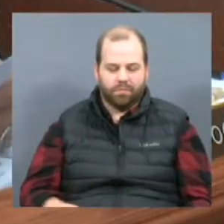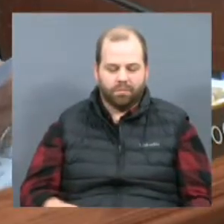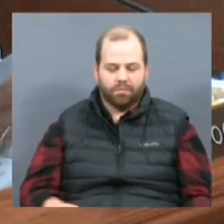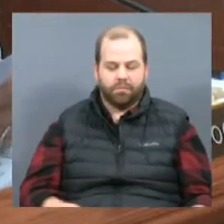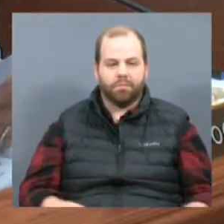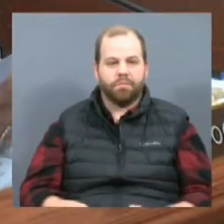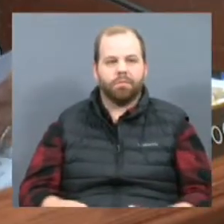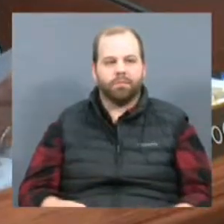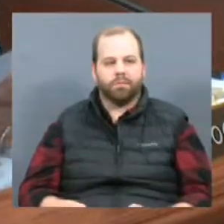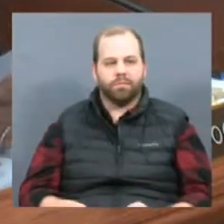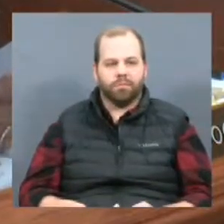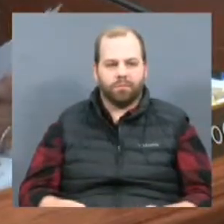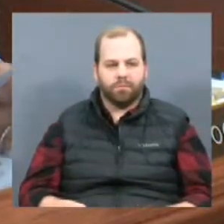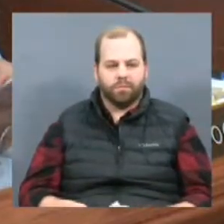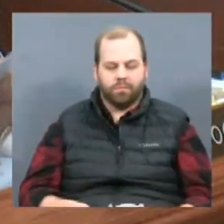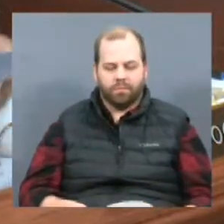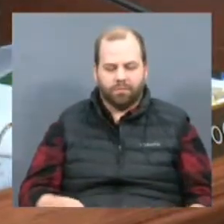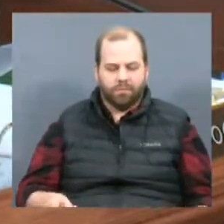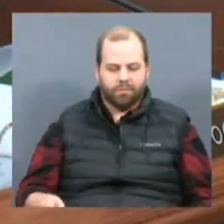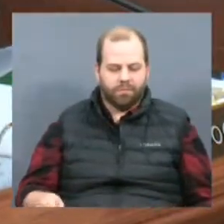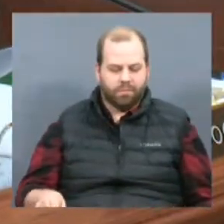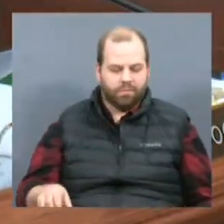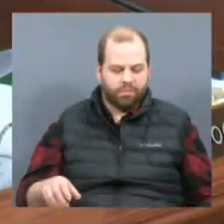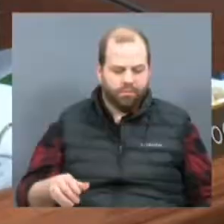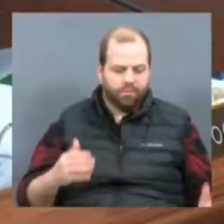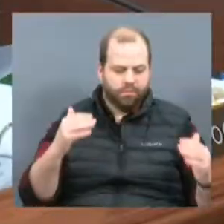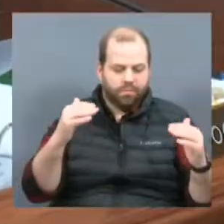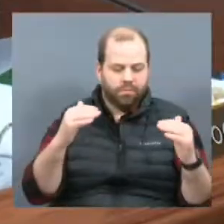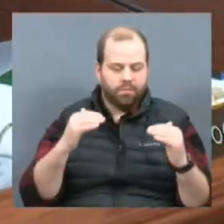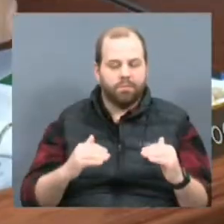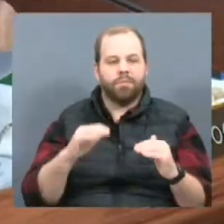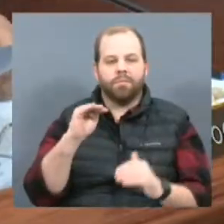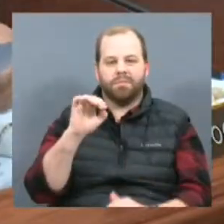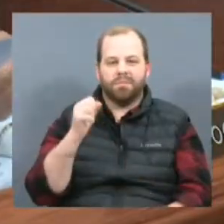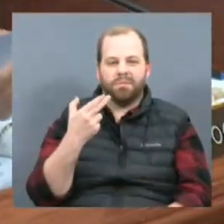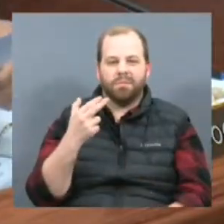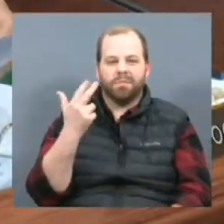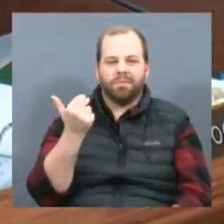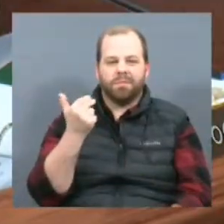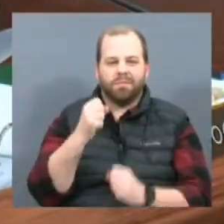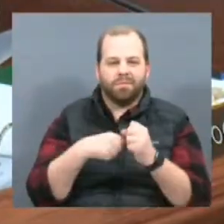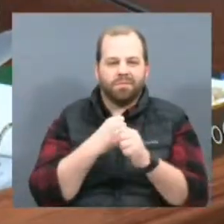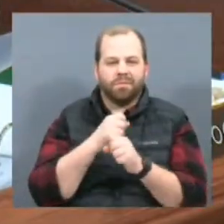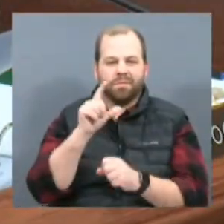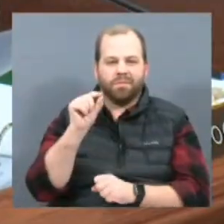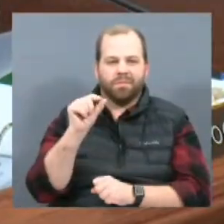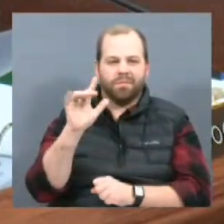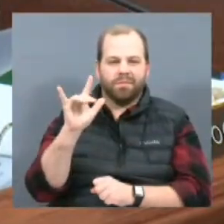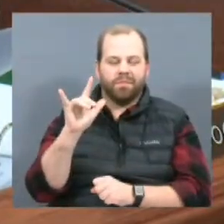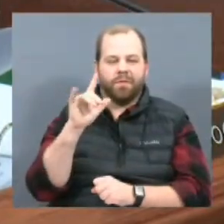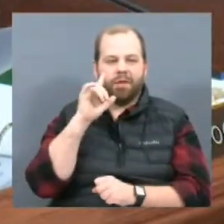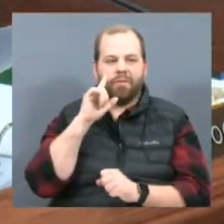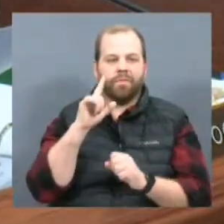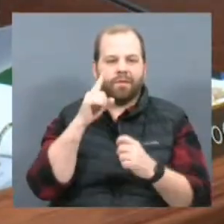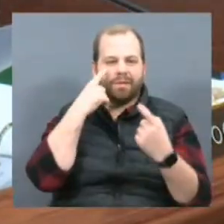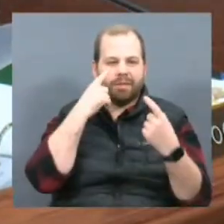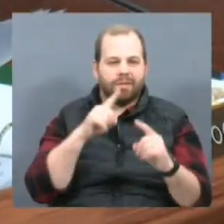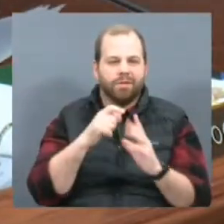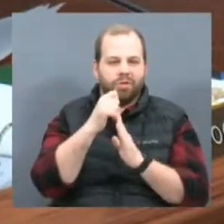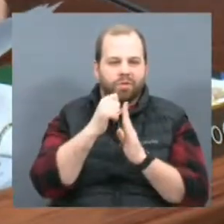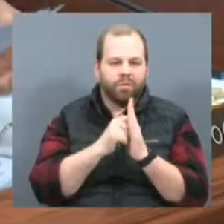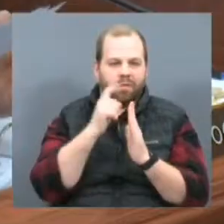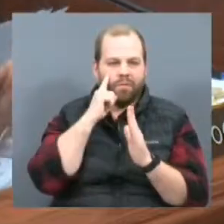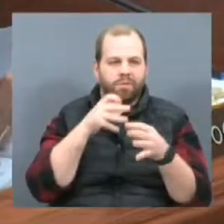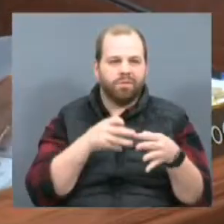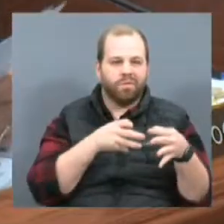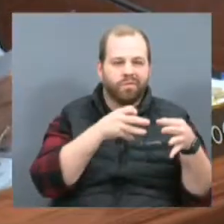Following is a consent agenda for the Little Rock Planning Commission meeting on March 13th, 2025. The first group of items are on for deferral